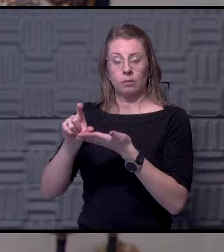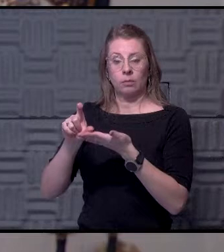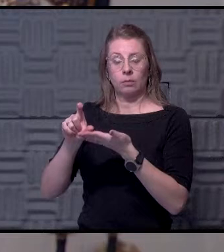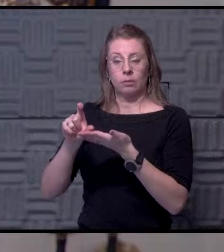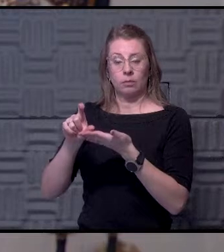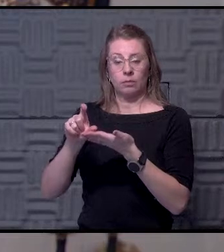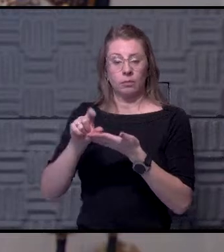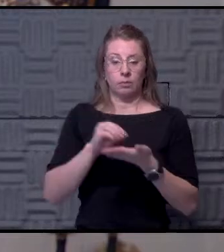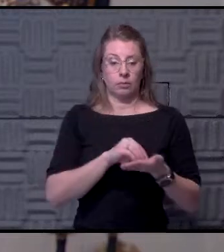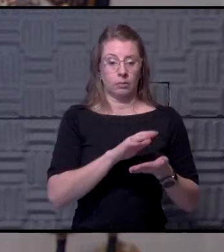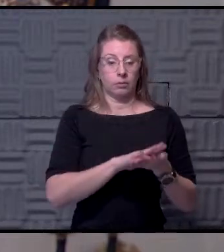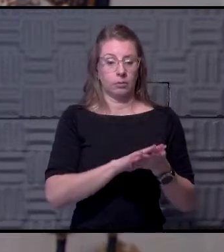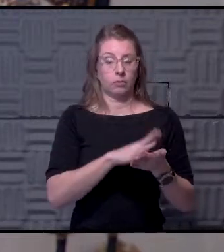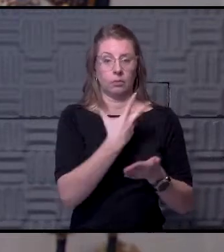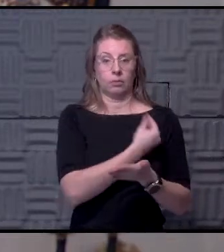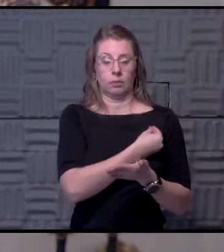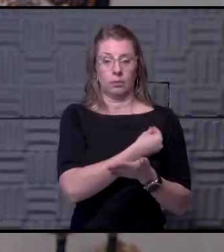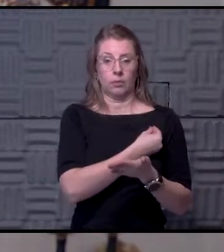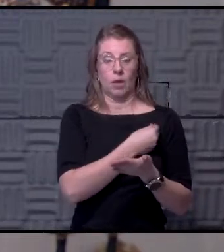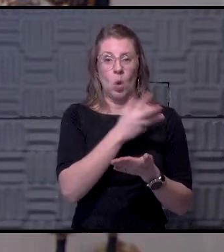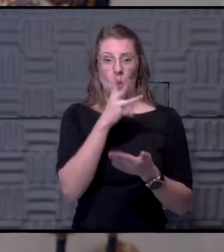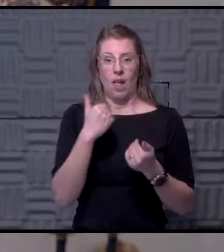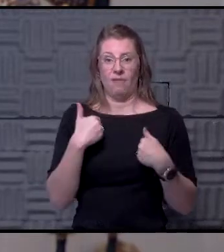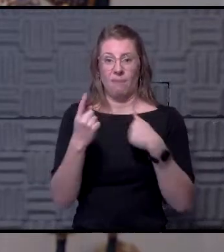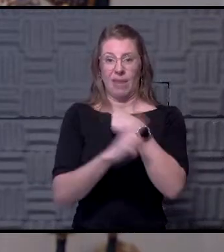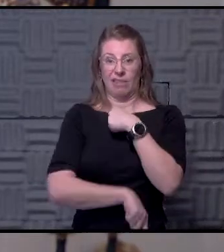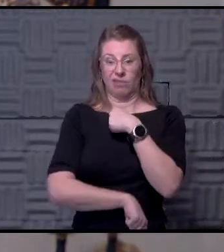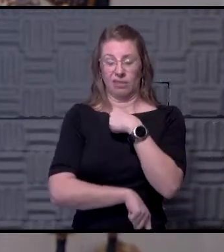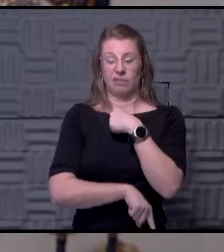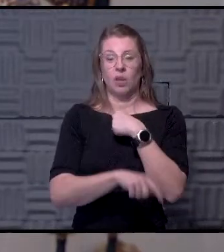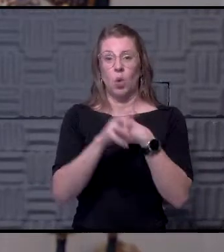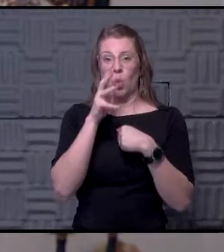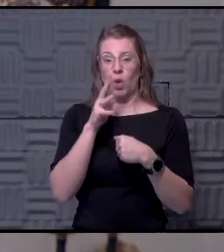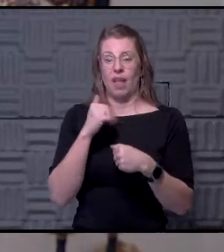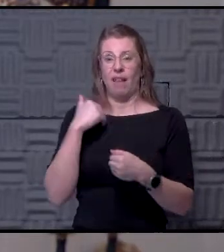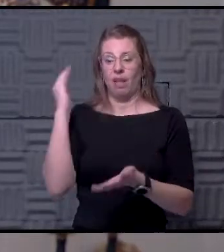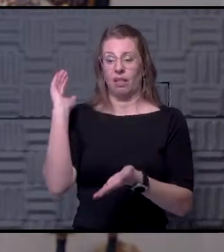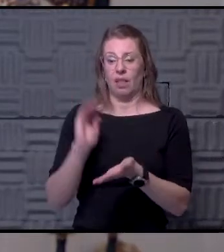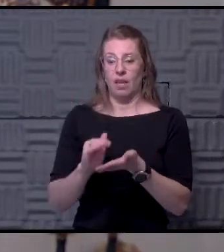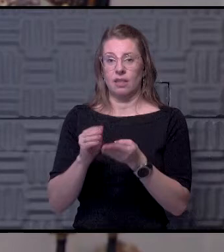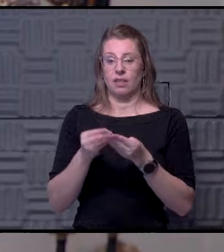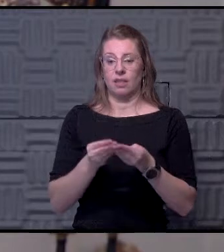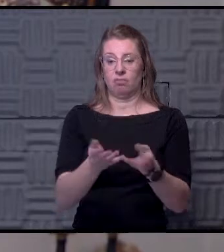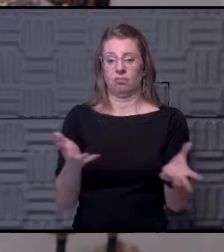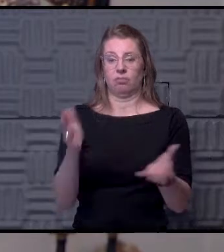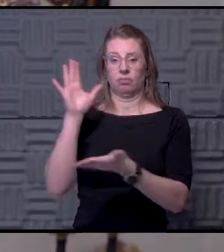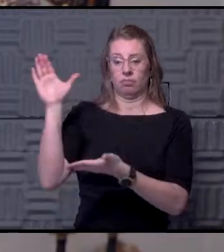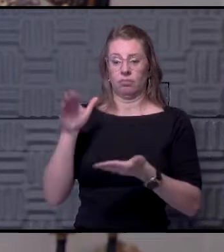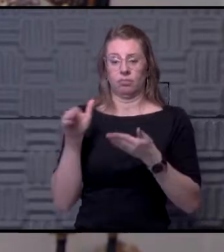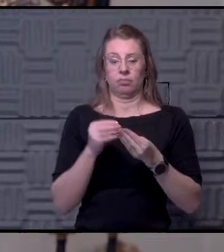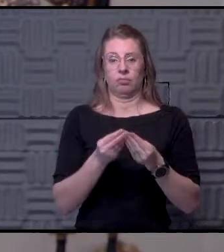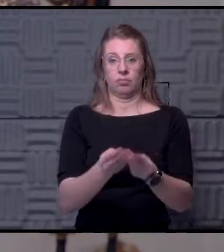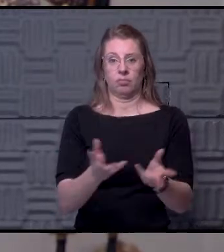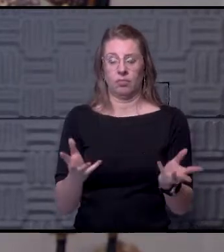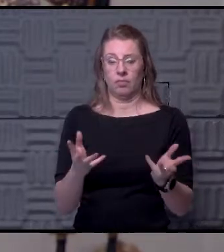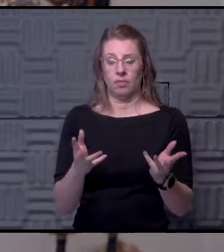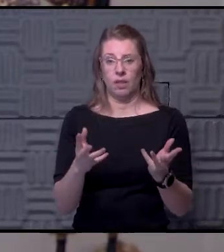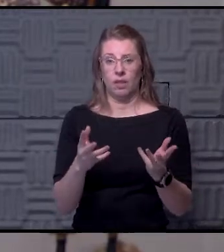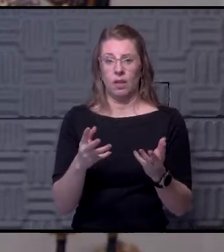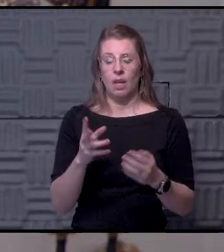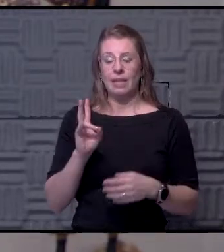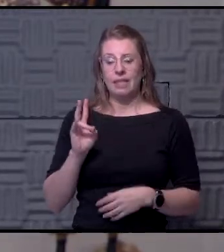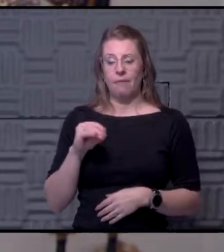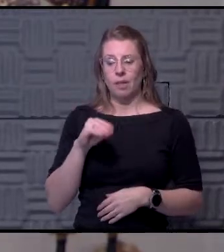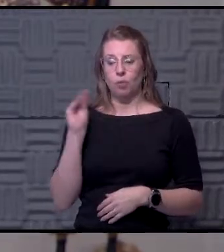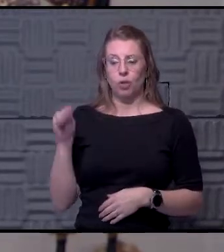as administered, then there would be a penalty and they'd have less distribution of vaccine. And that was originally stated as